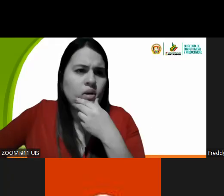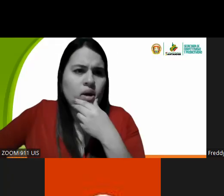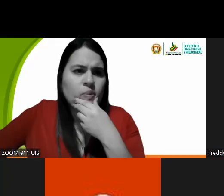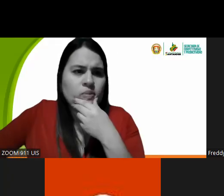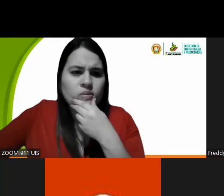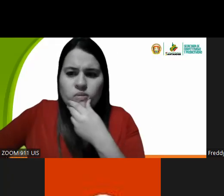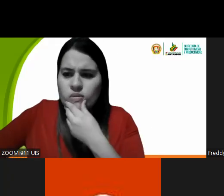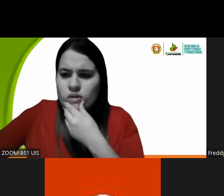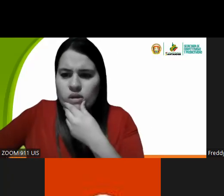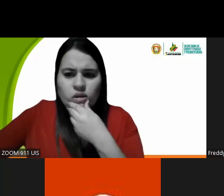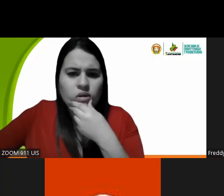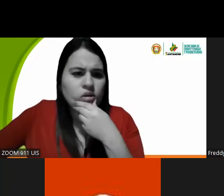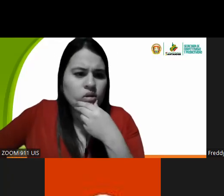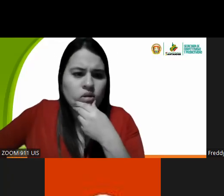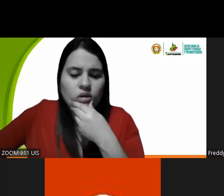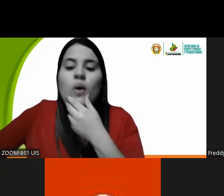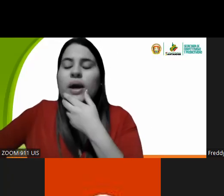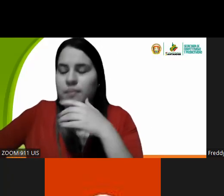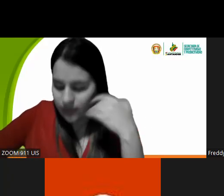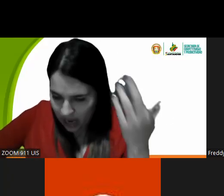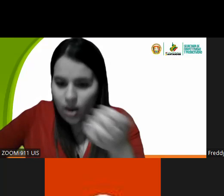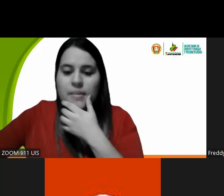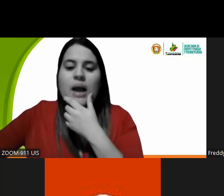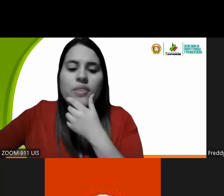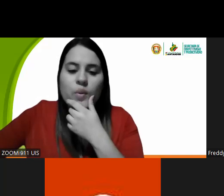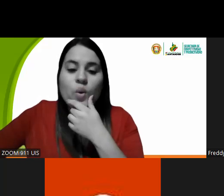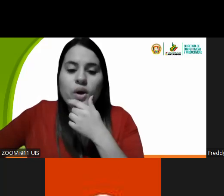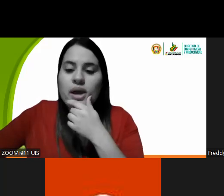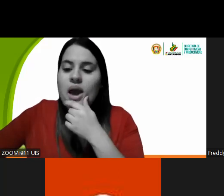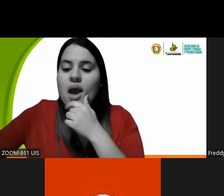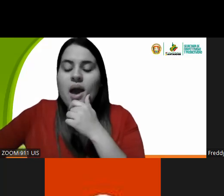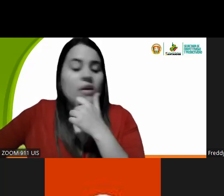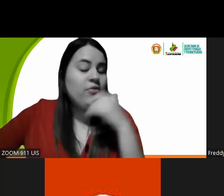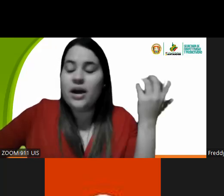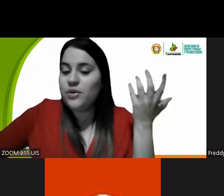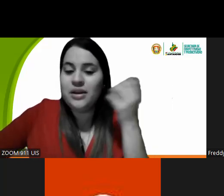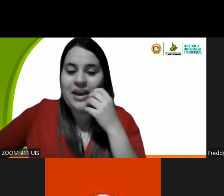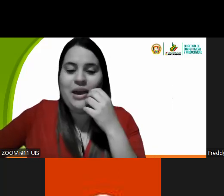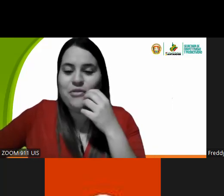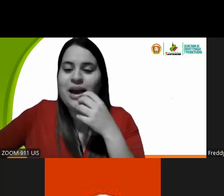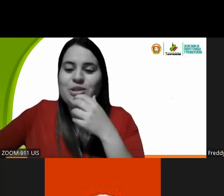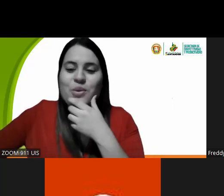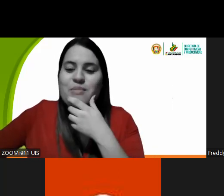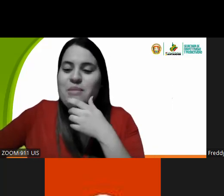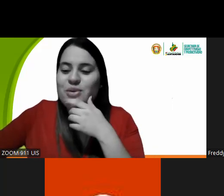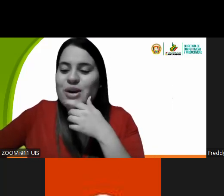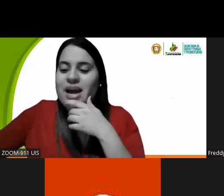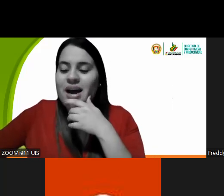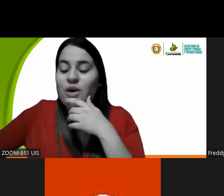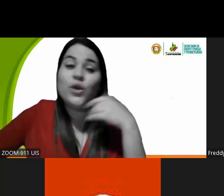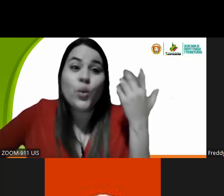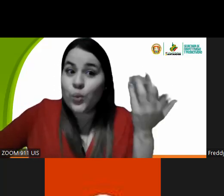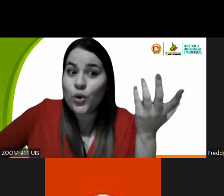stop here. Okay, now I'm back with the recording. If I don't, if you guys don't